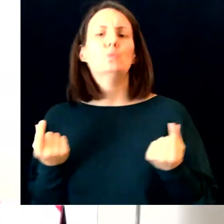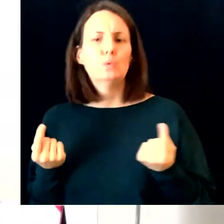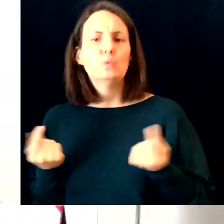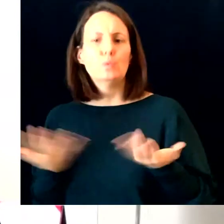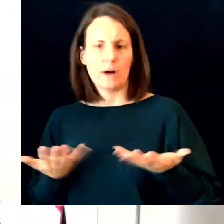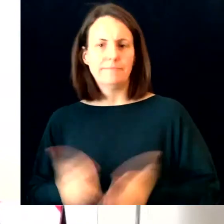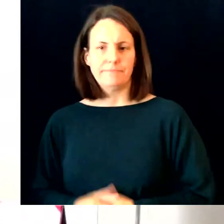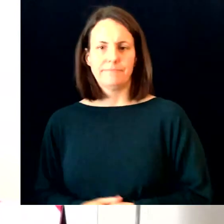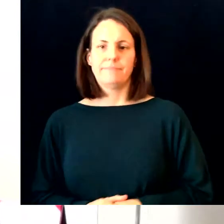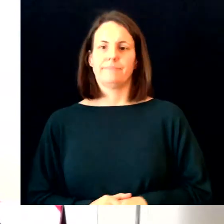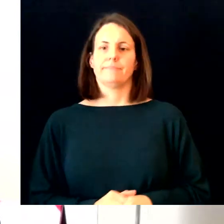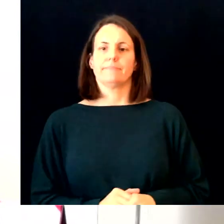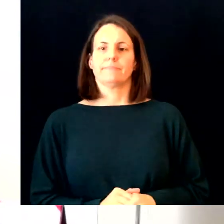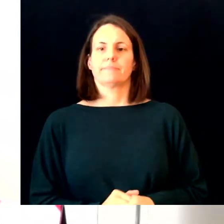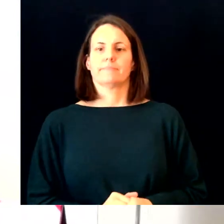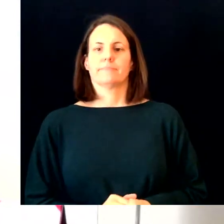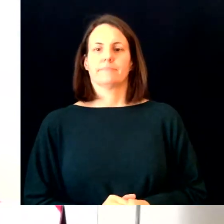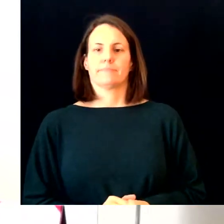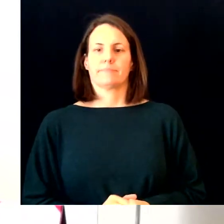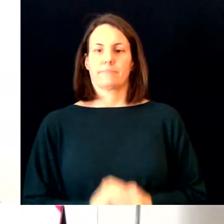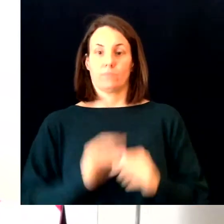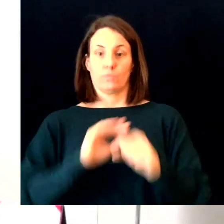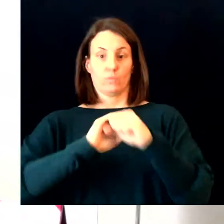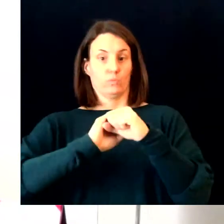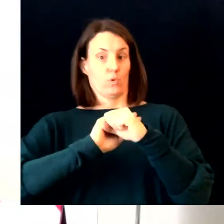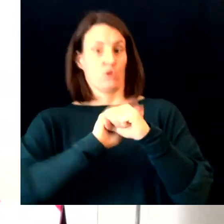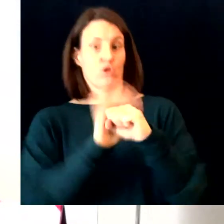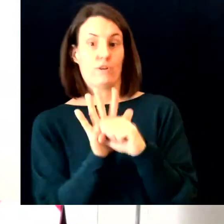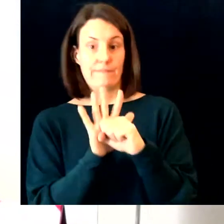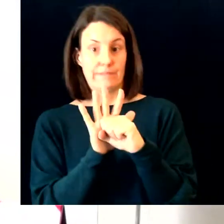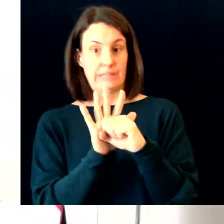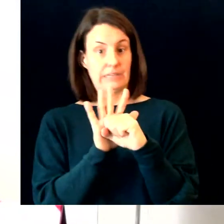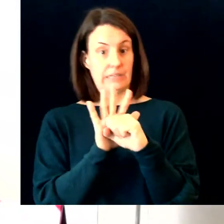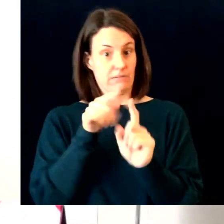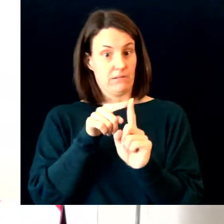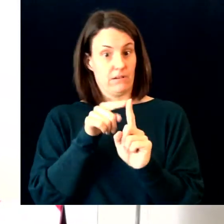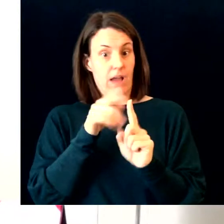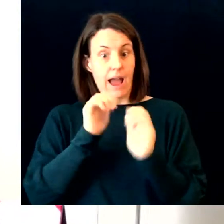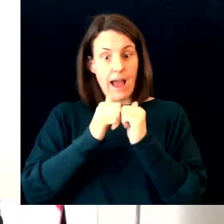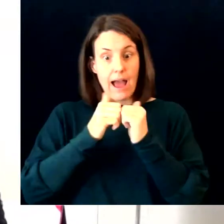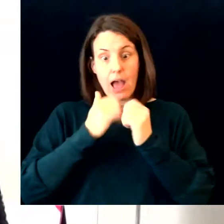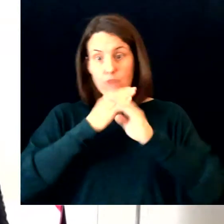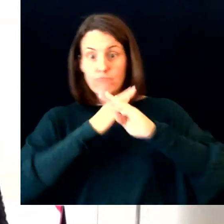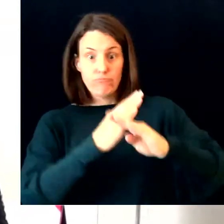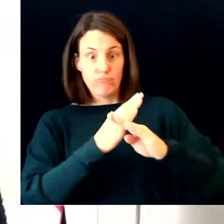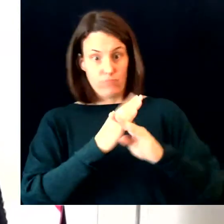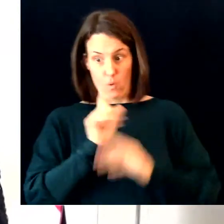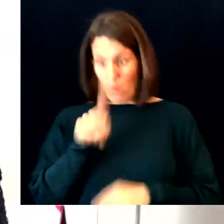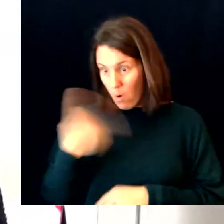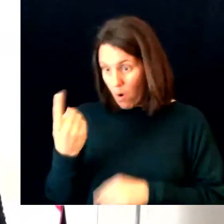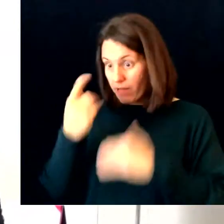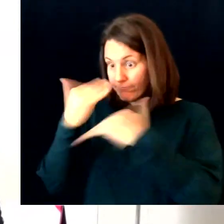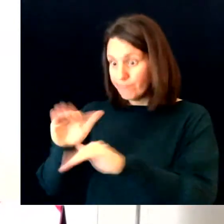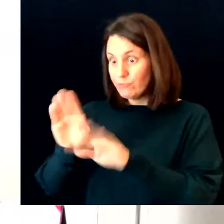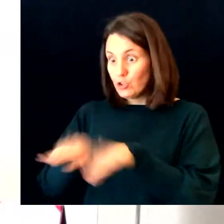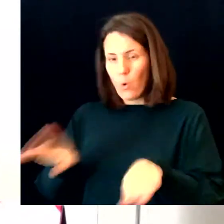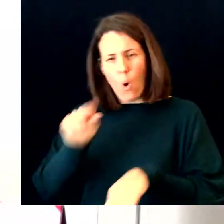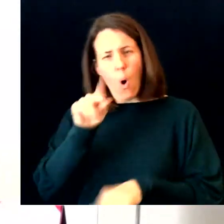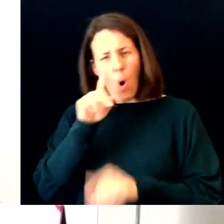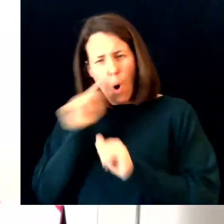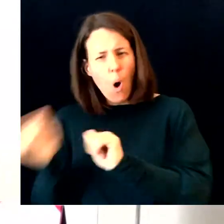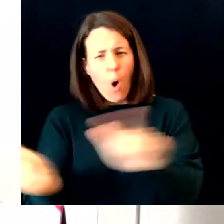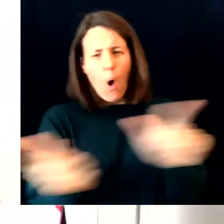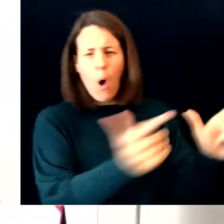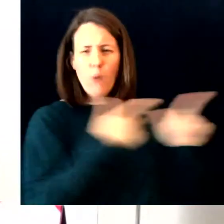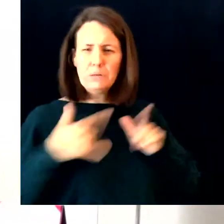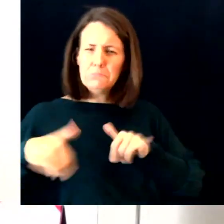our entire state. And there's a growing body of research that is showing that COVID-19 can have serious long-term effects